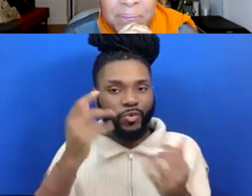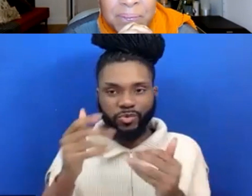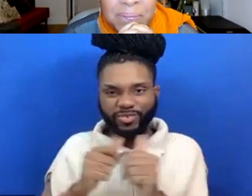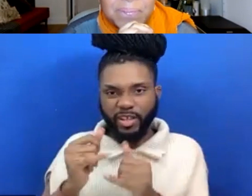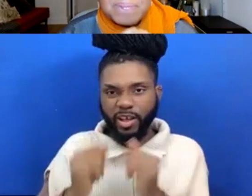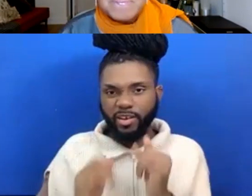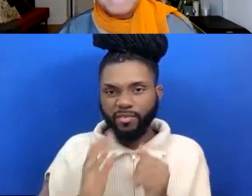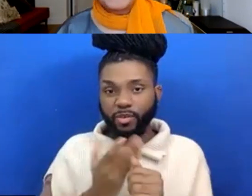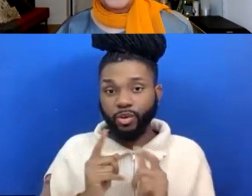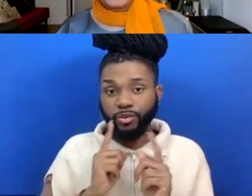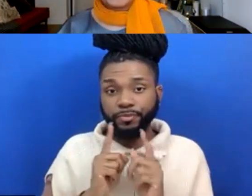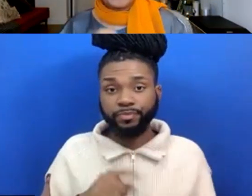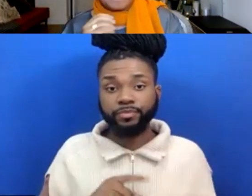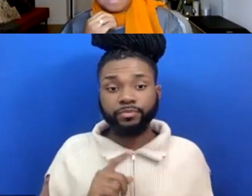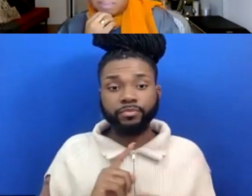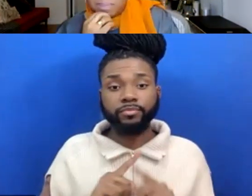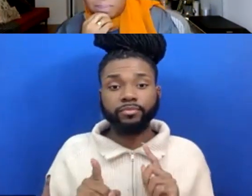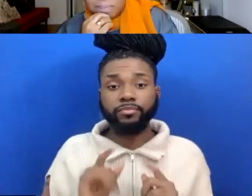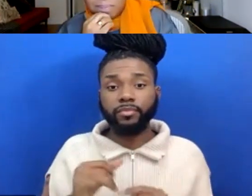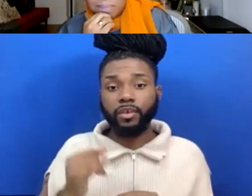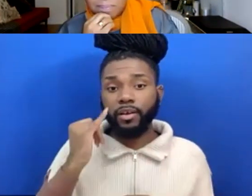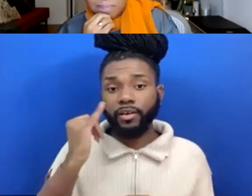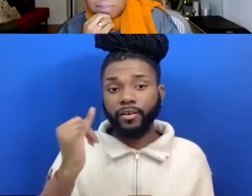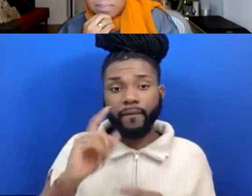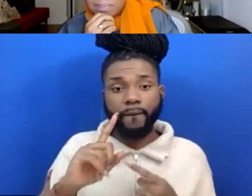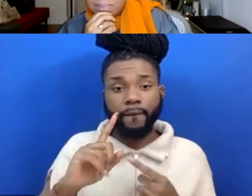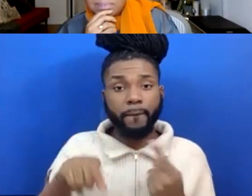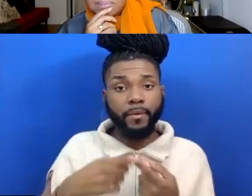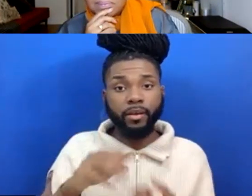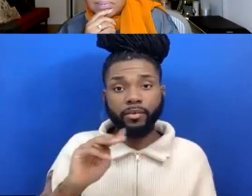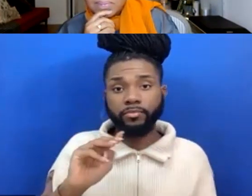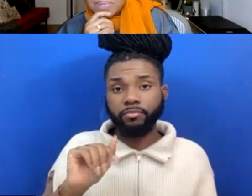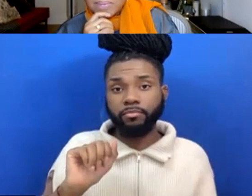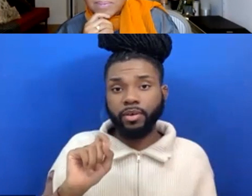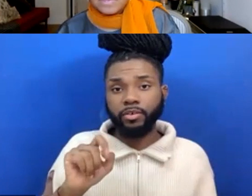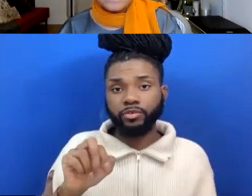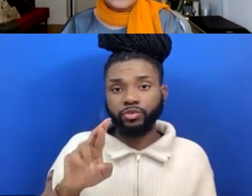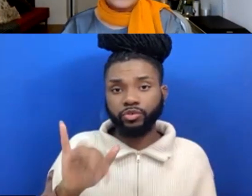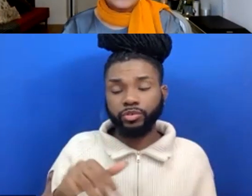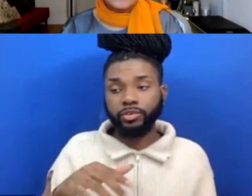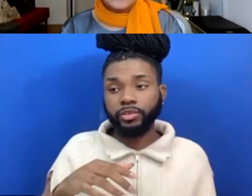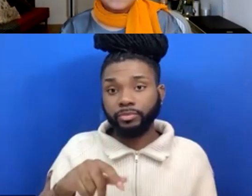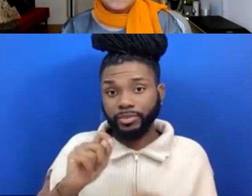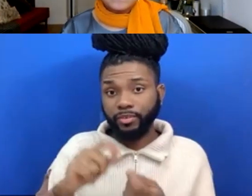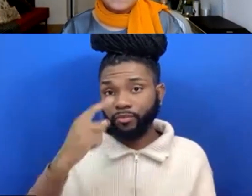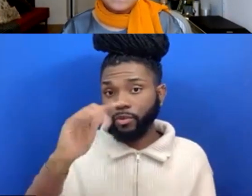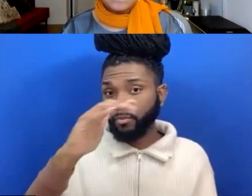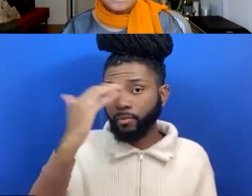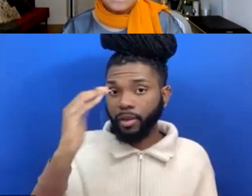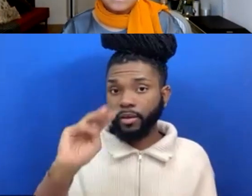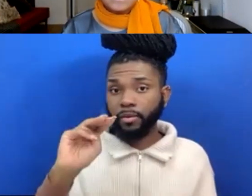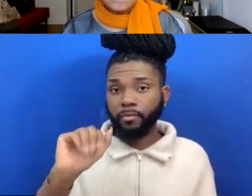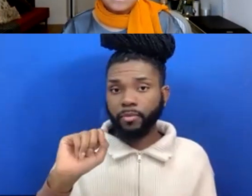But the idea of mastery and Black mastery immediately